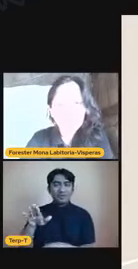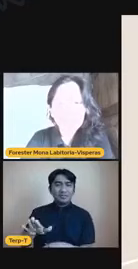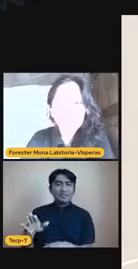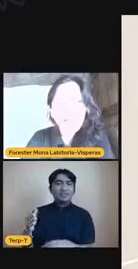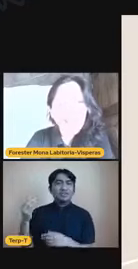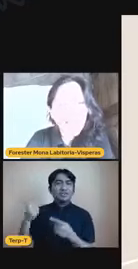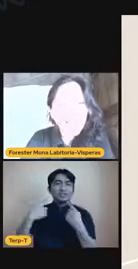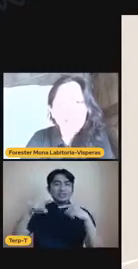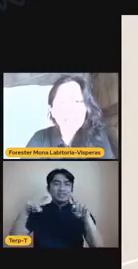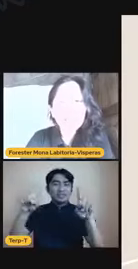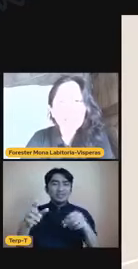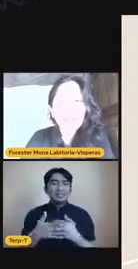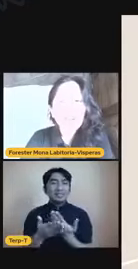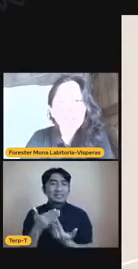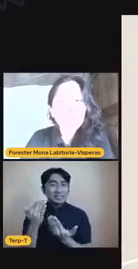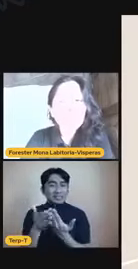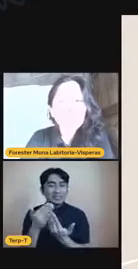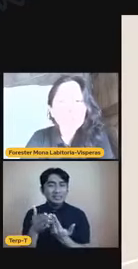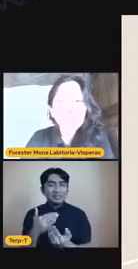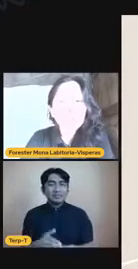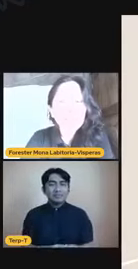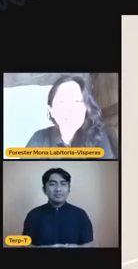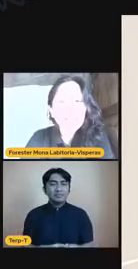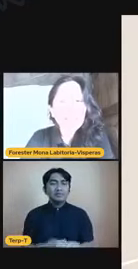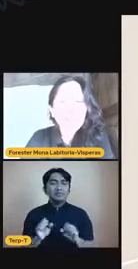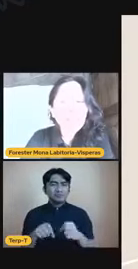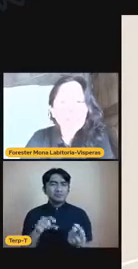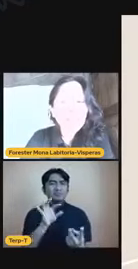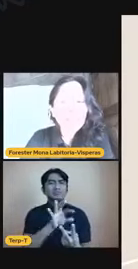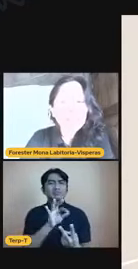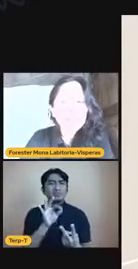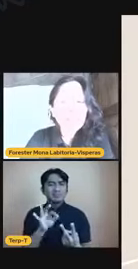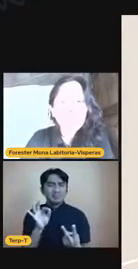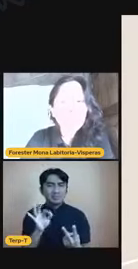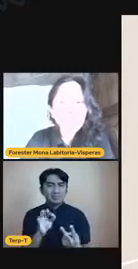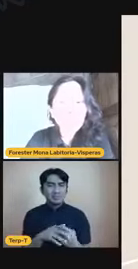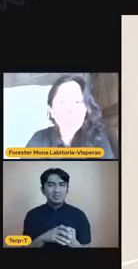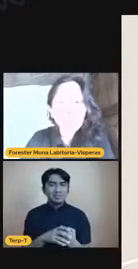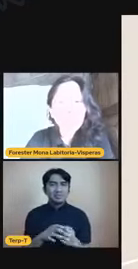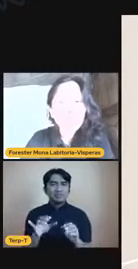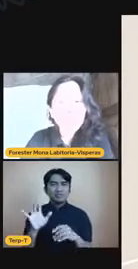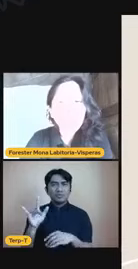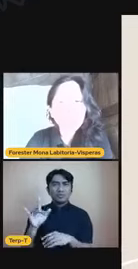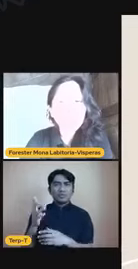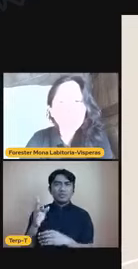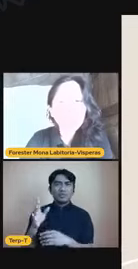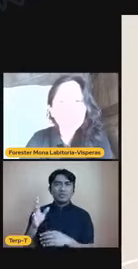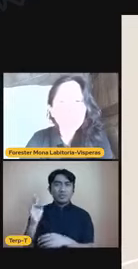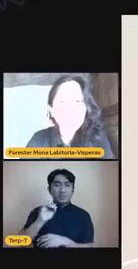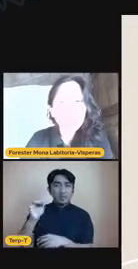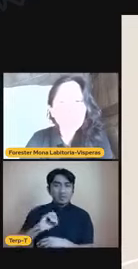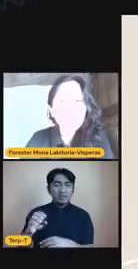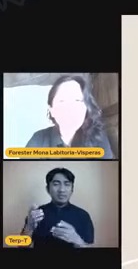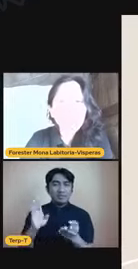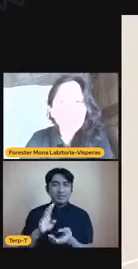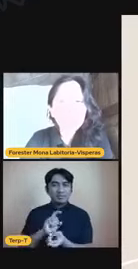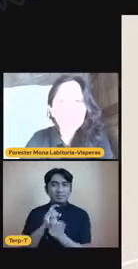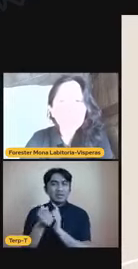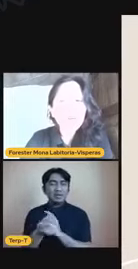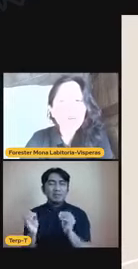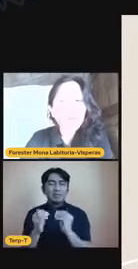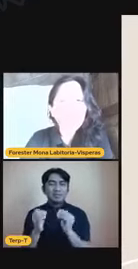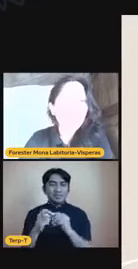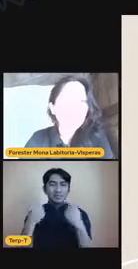succeed. And we can choose to be the 25% that broke the mold and became successful, even